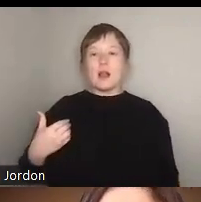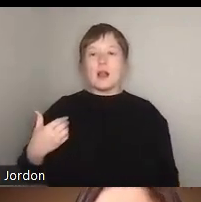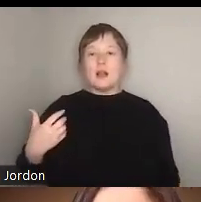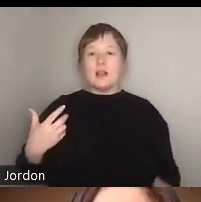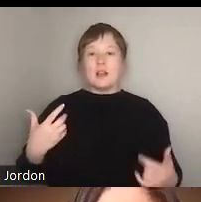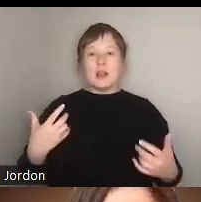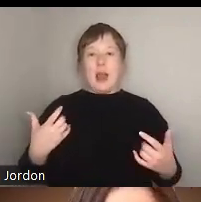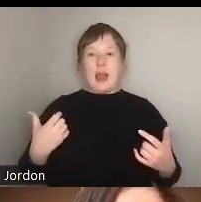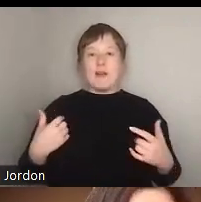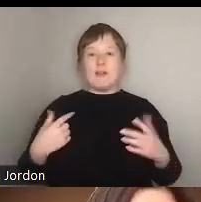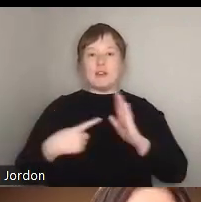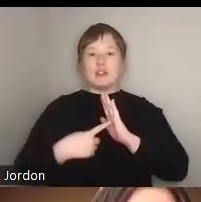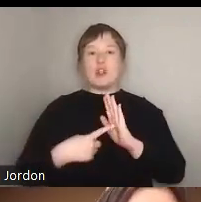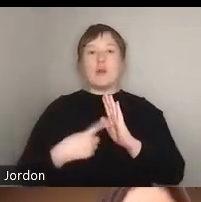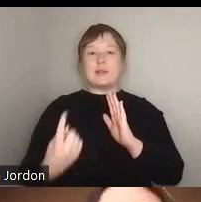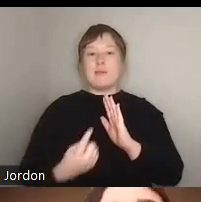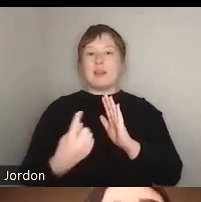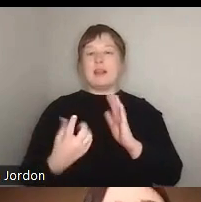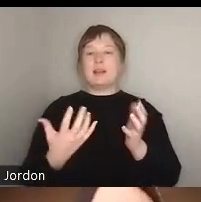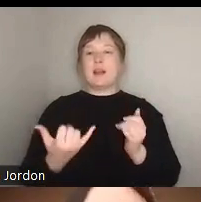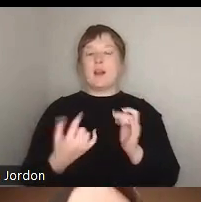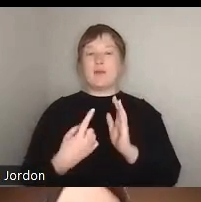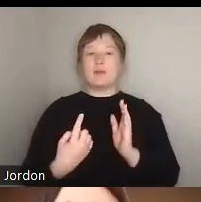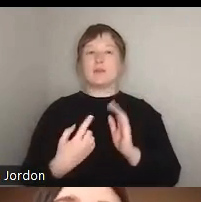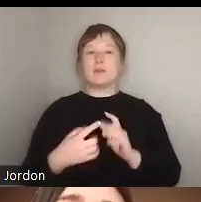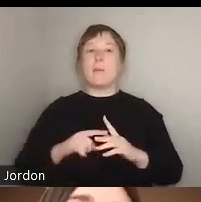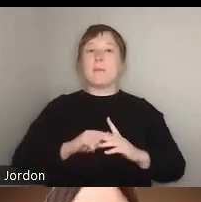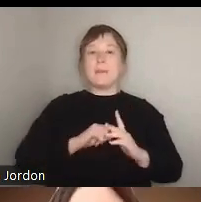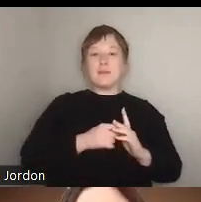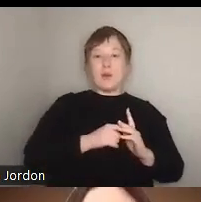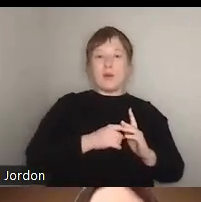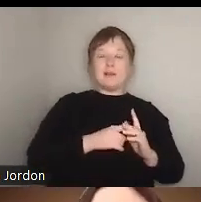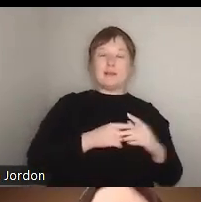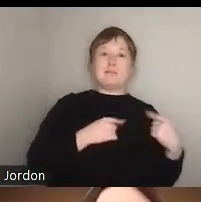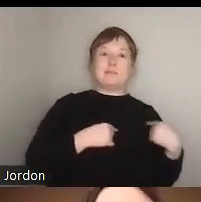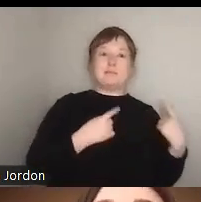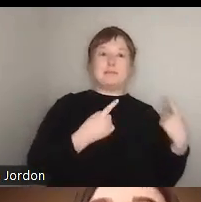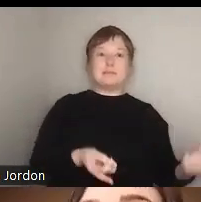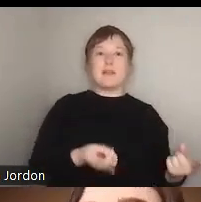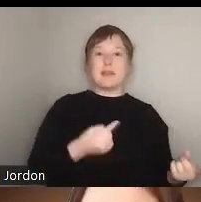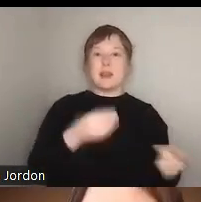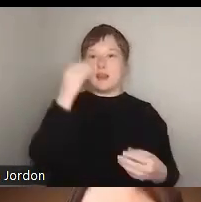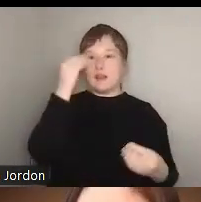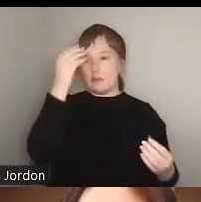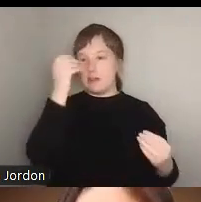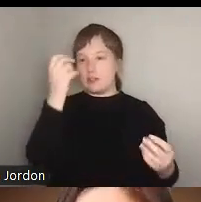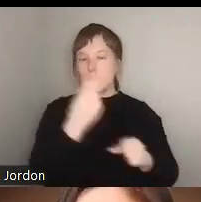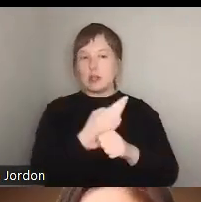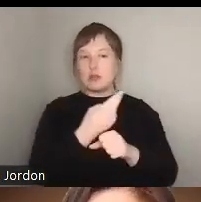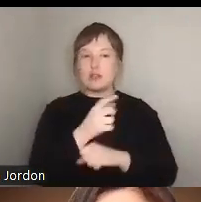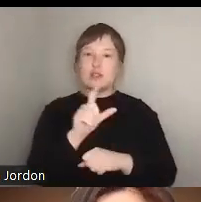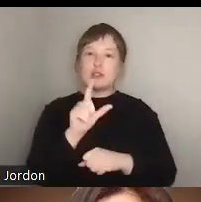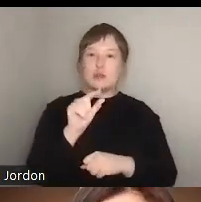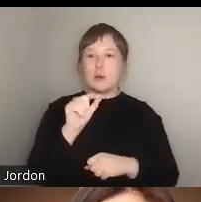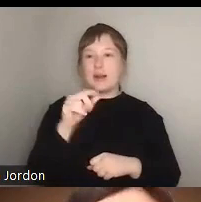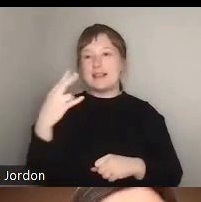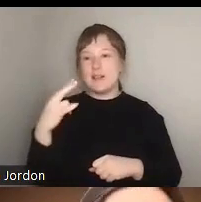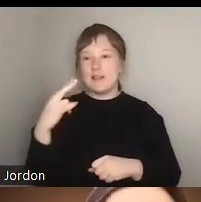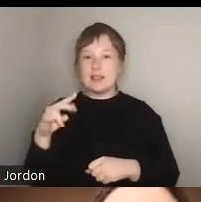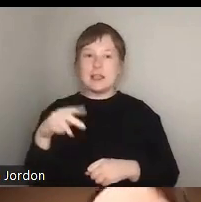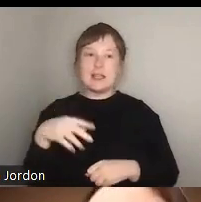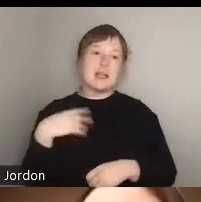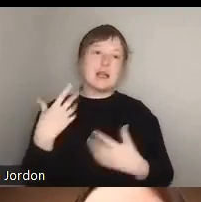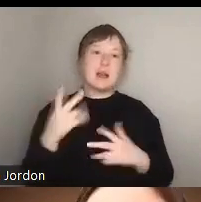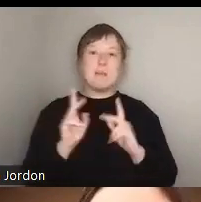show that point that I was making. So originally, for the longest time, like the information I was using was from 2017 data that was saying